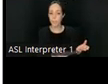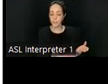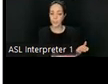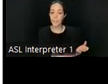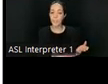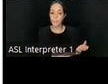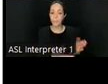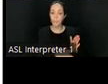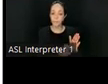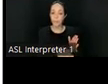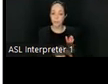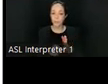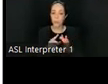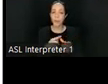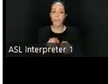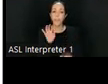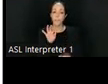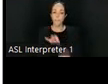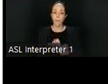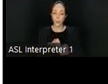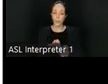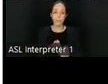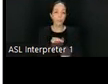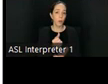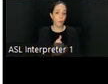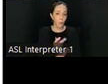and vote whether to approve each appointment.